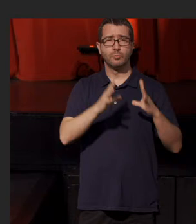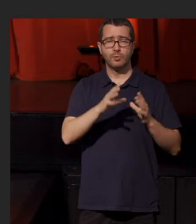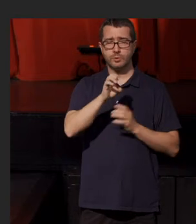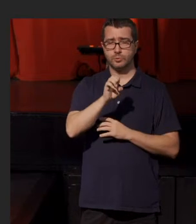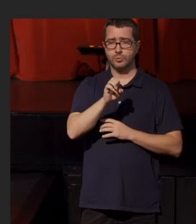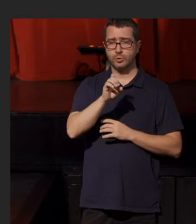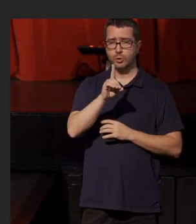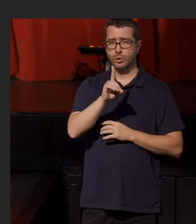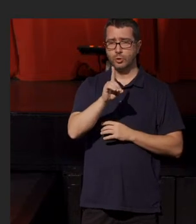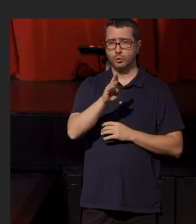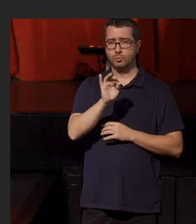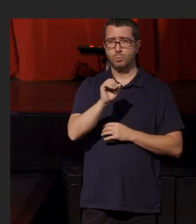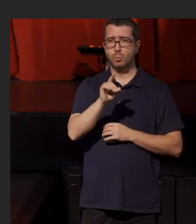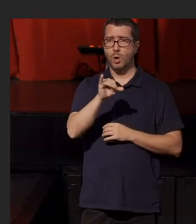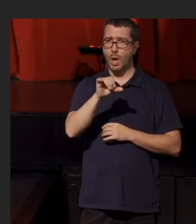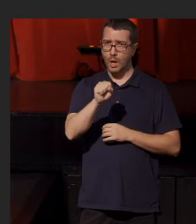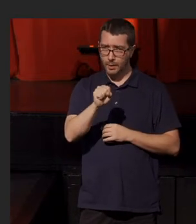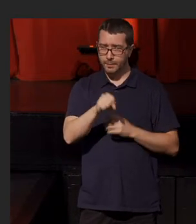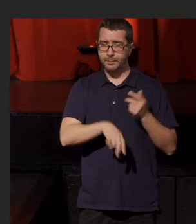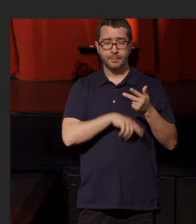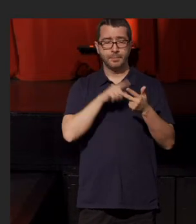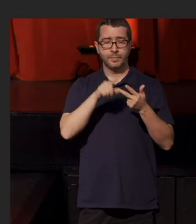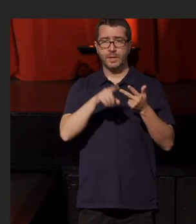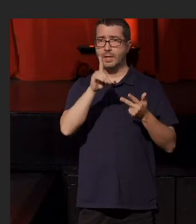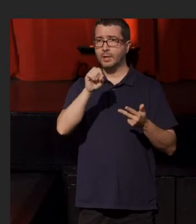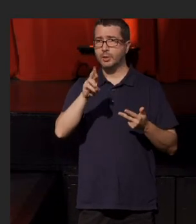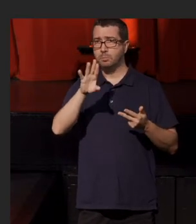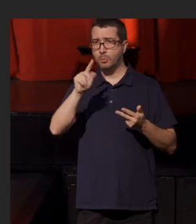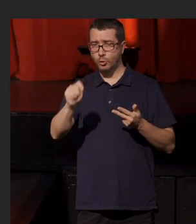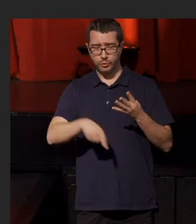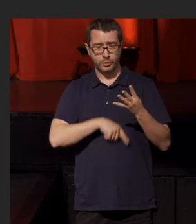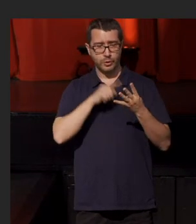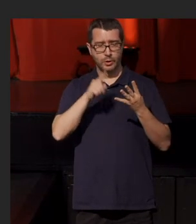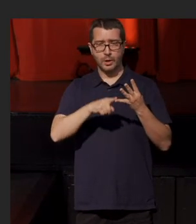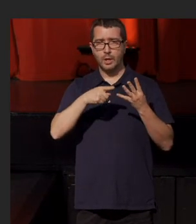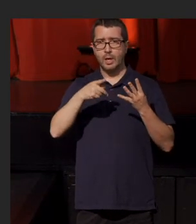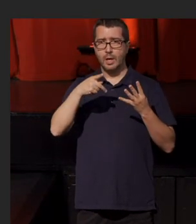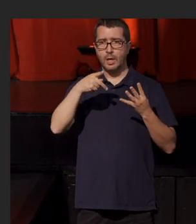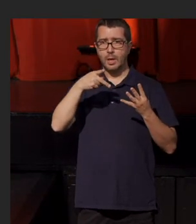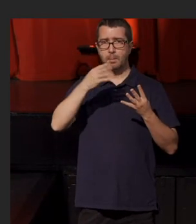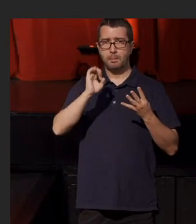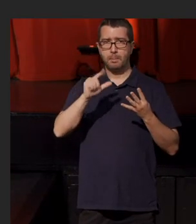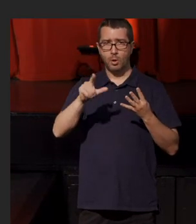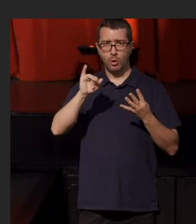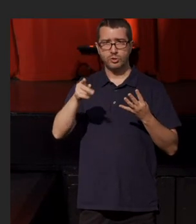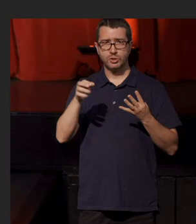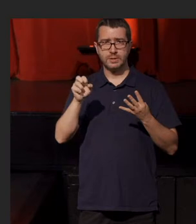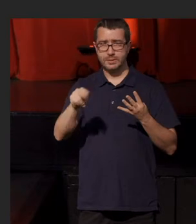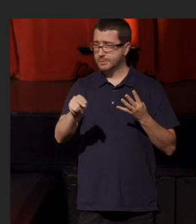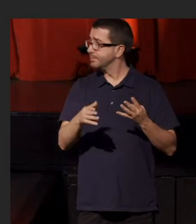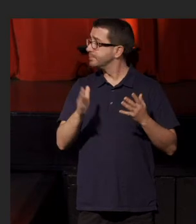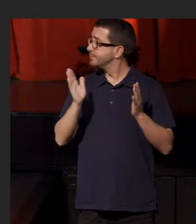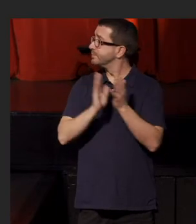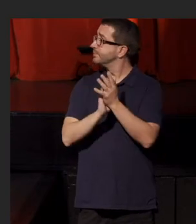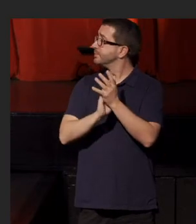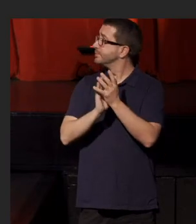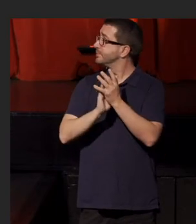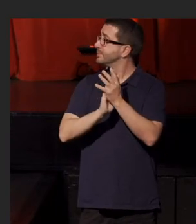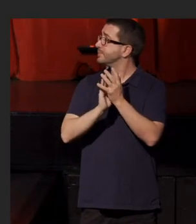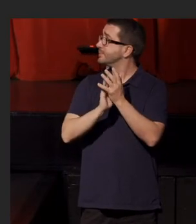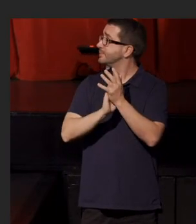Dubois, Ron Deibert, Professor Ron Deibert, and Professor Kathleen Hall-Jamieson. Please give them a very warm welcome.